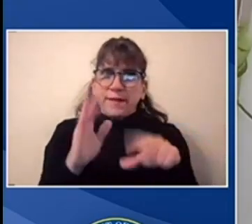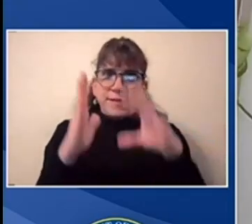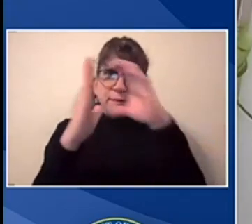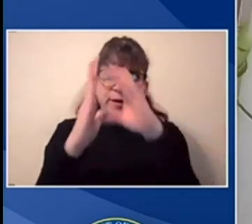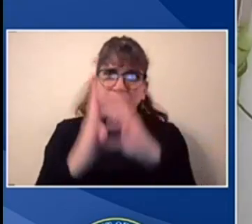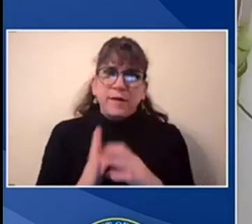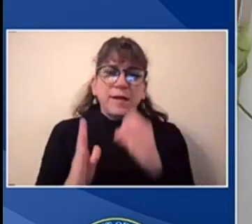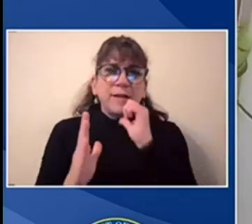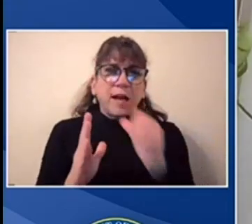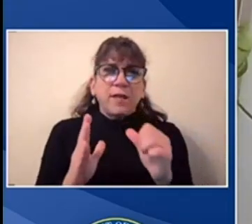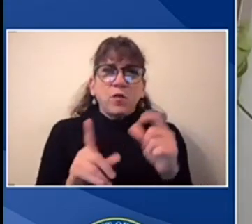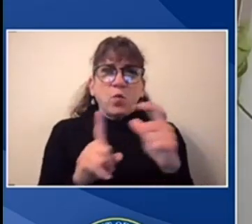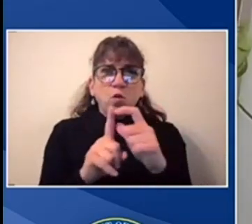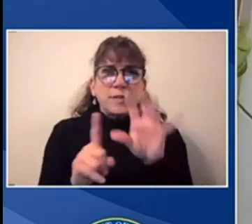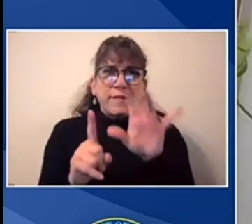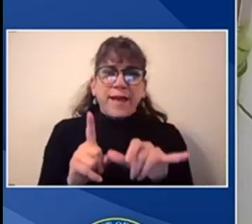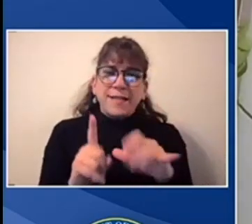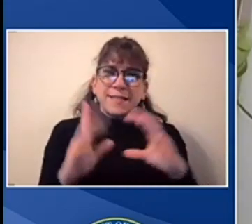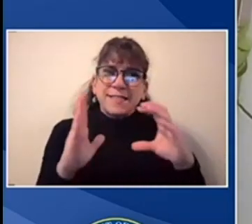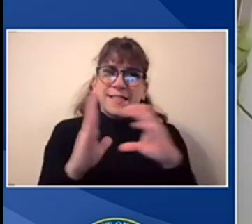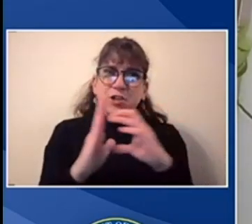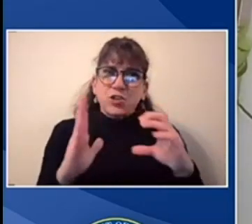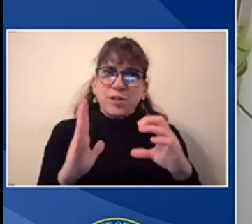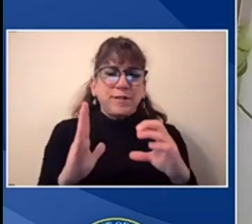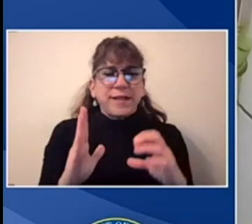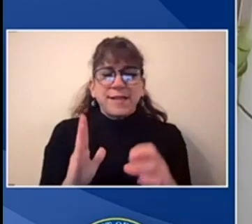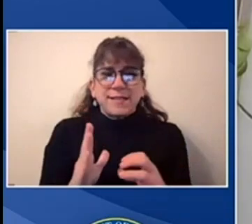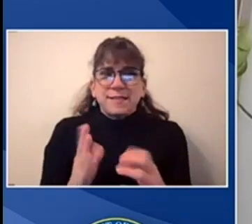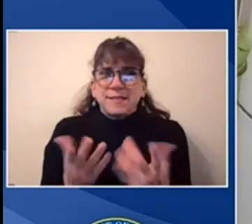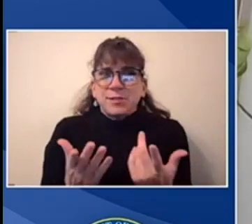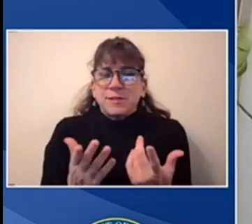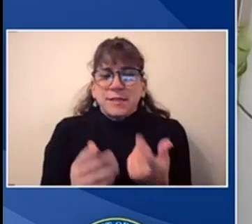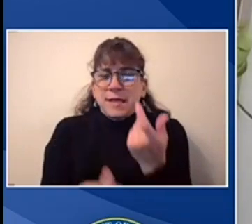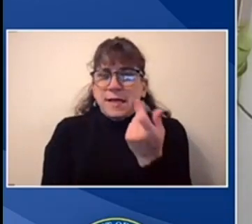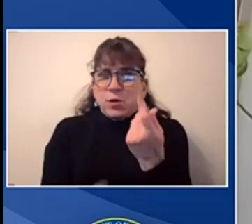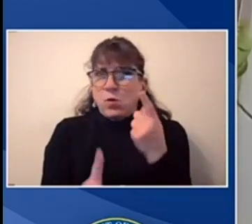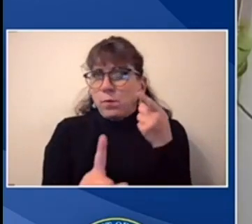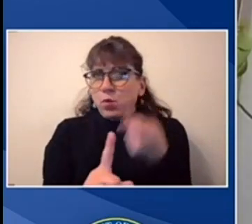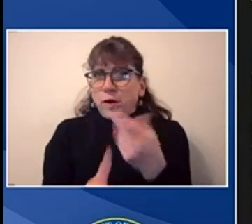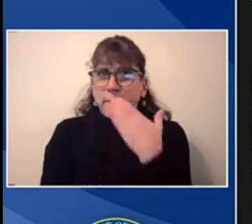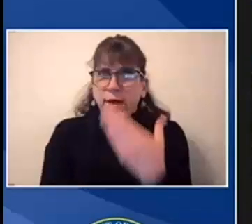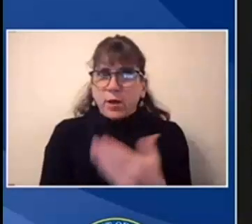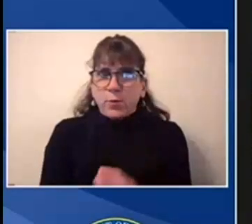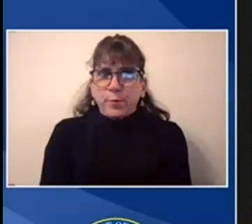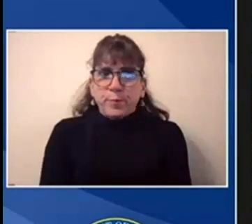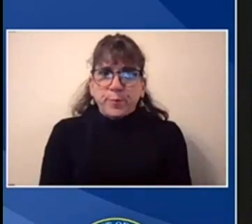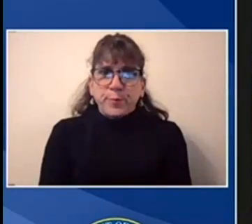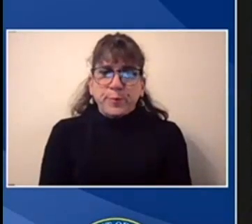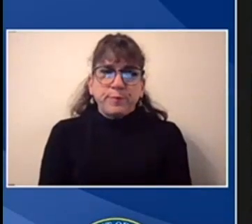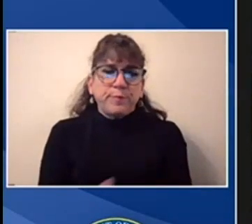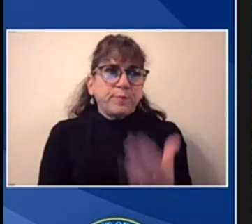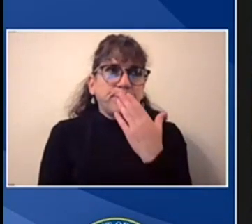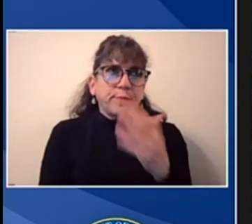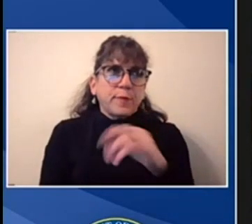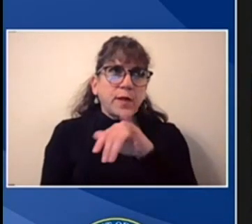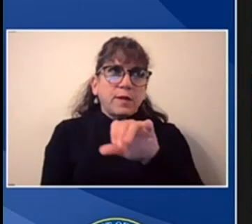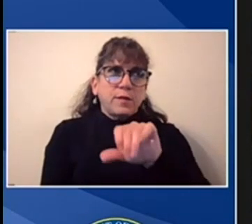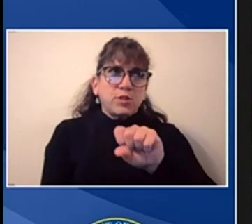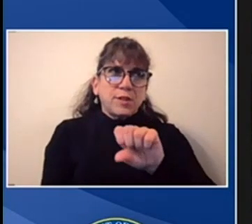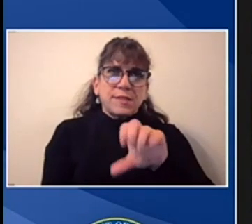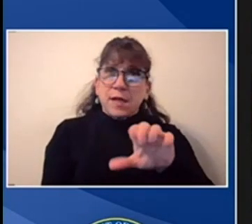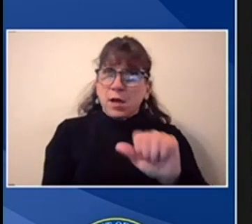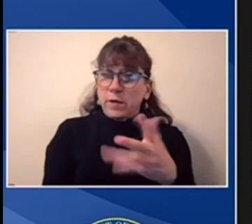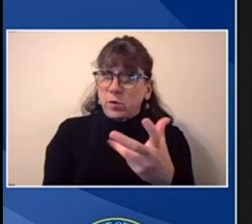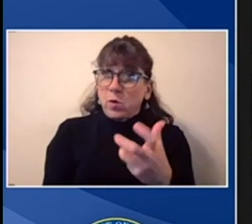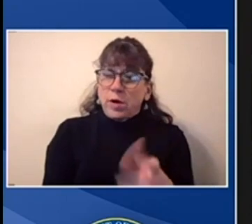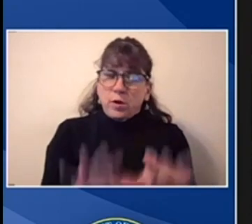in that section, but that's just a minor drafting point. Thank you. Okay, thank you, Jessica. If you'd like to put any of that in the